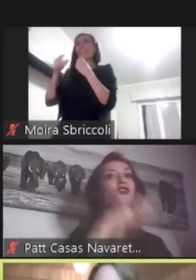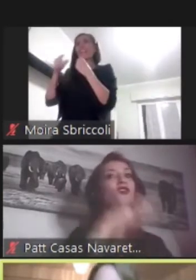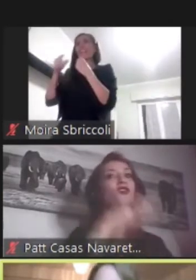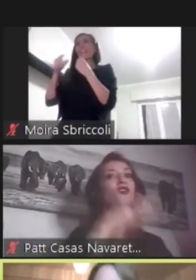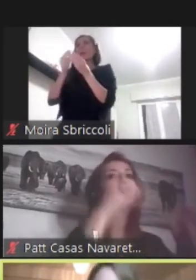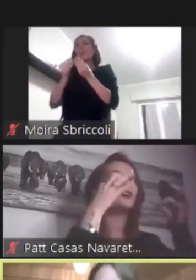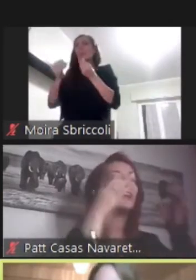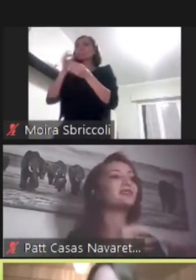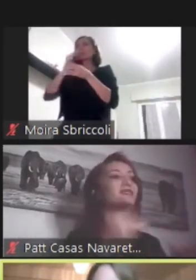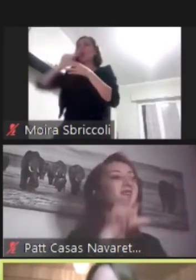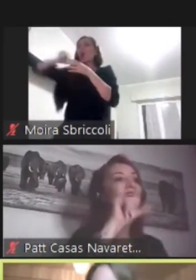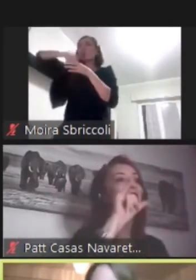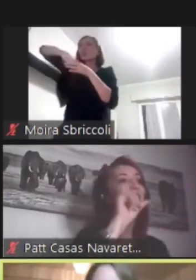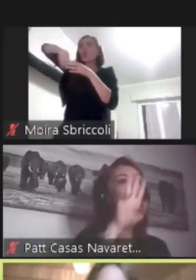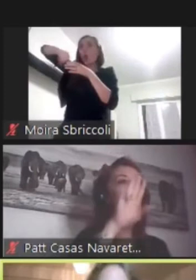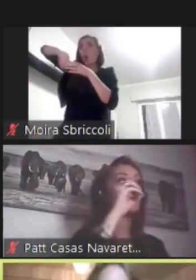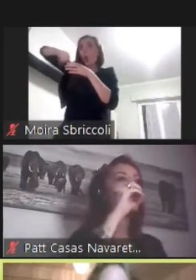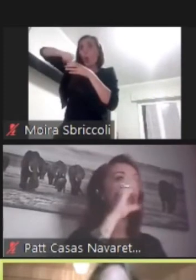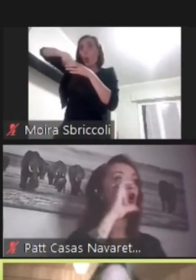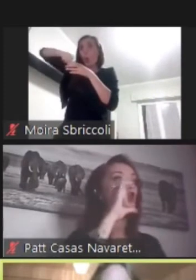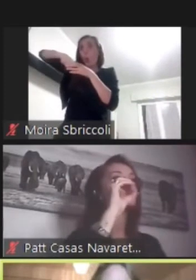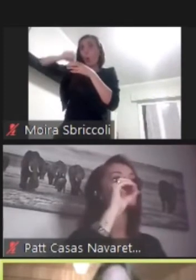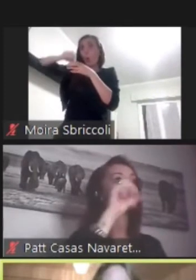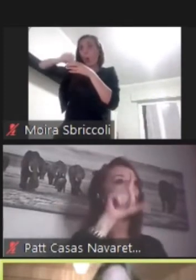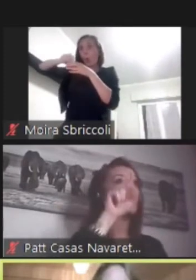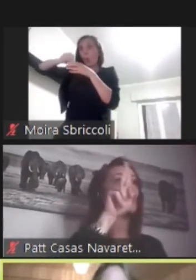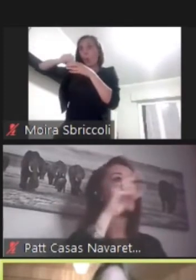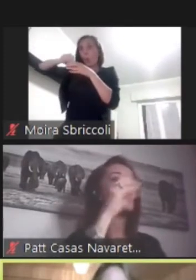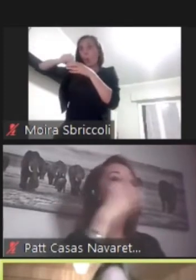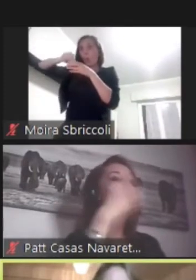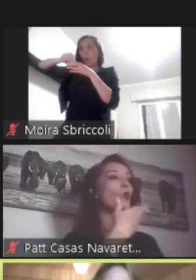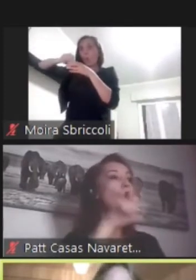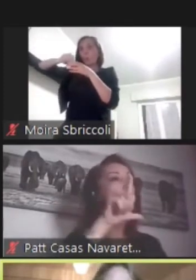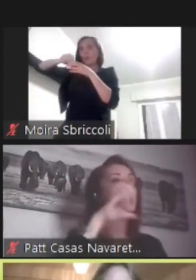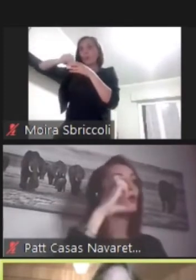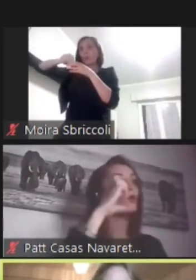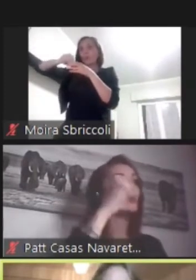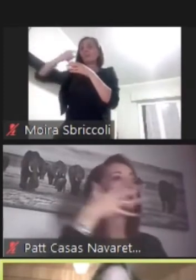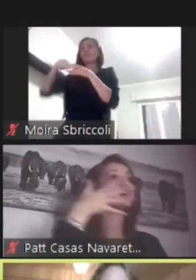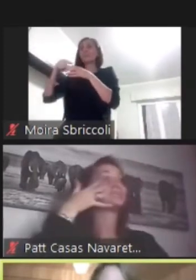supplement astaxanthin is much higher,